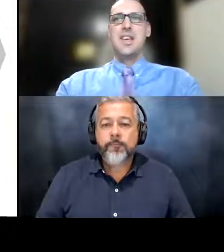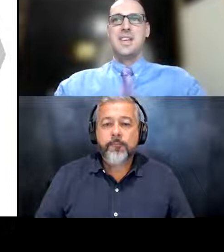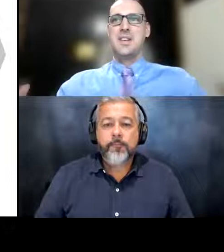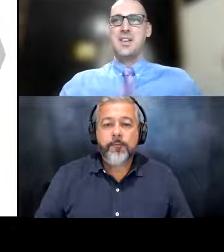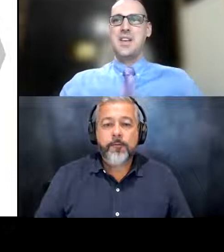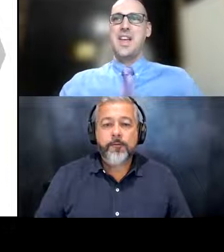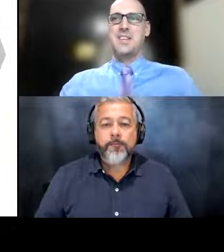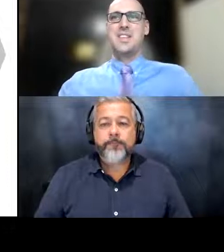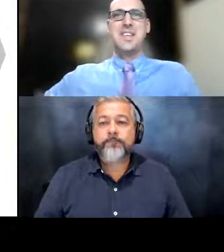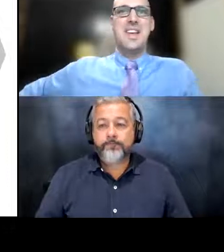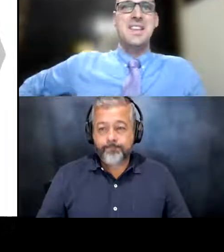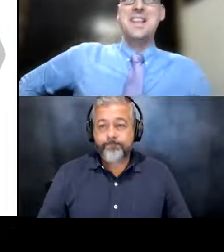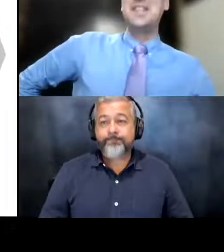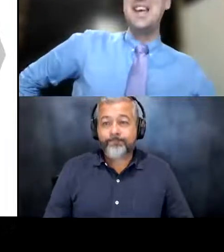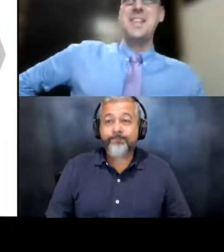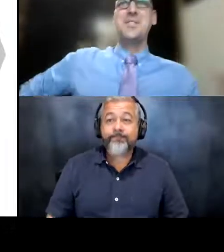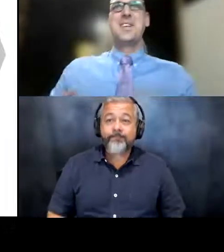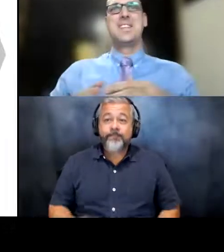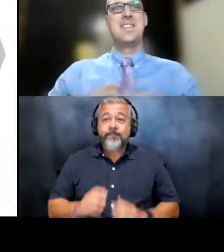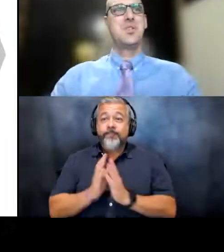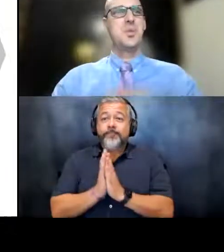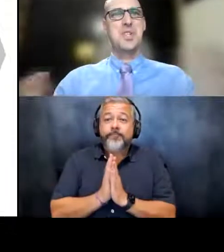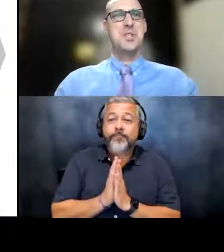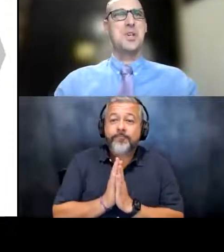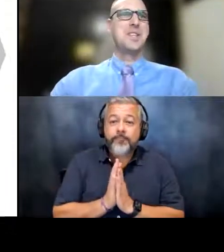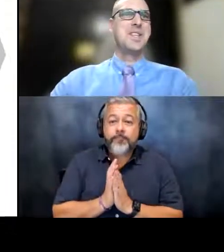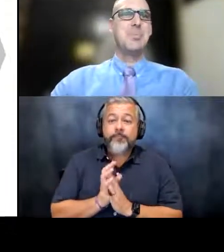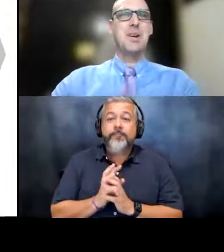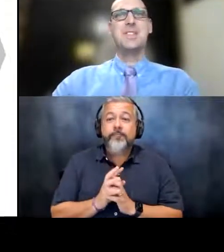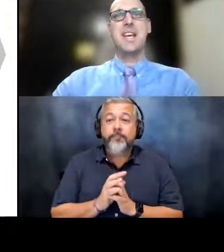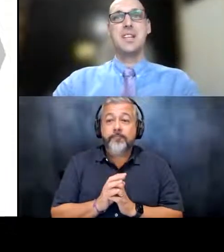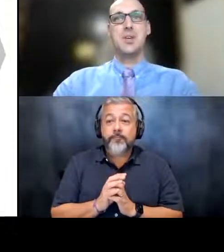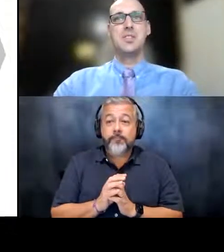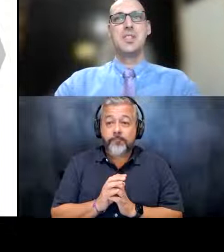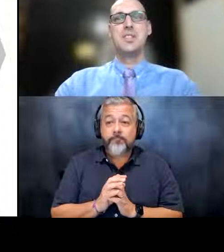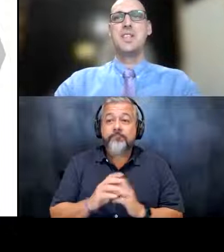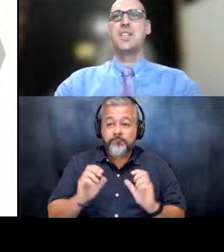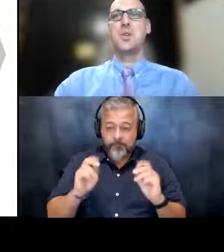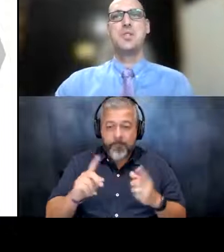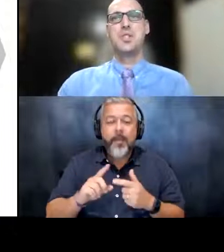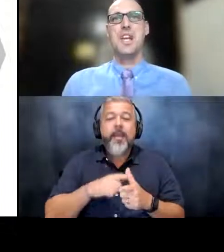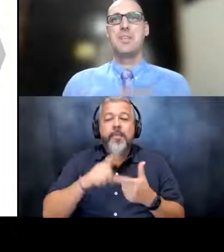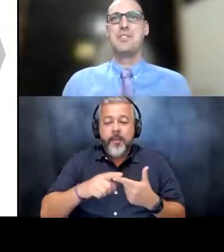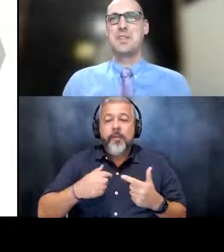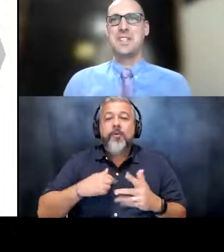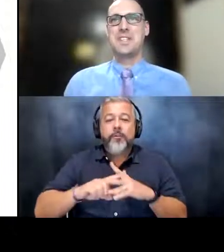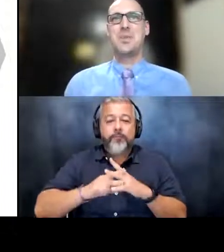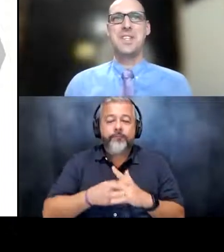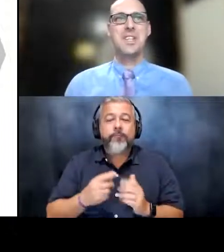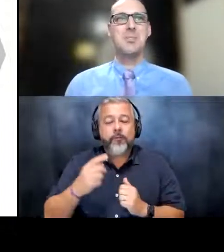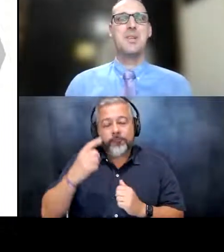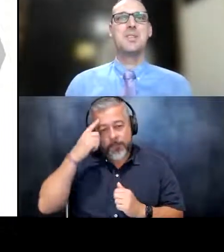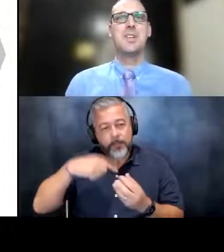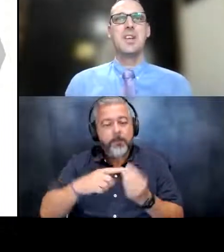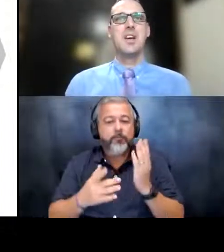And then at the end of it is when we start to think about technology. Technology should not be the first thing that we